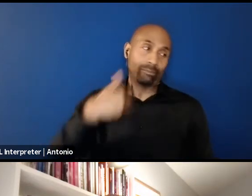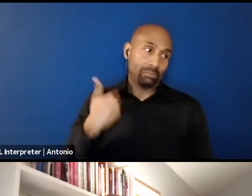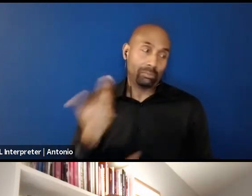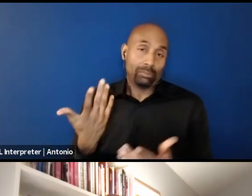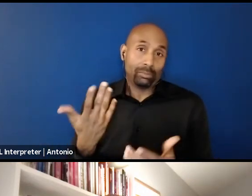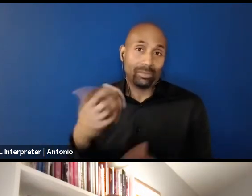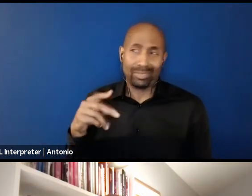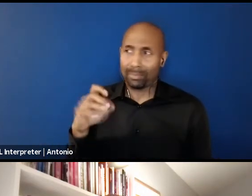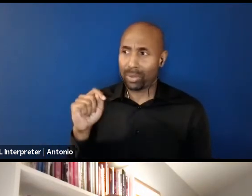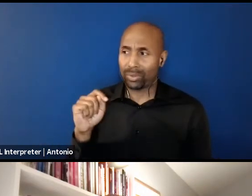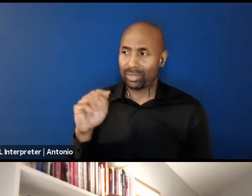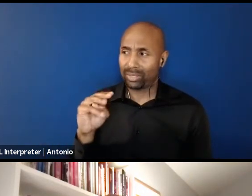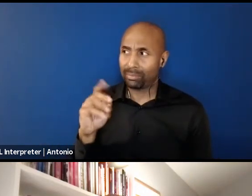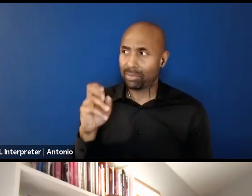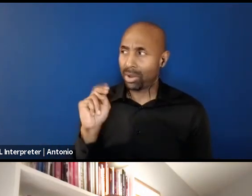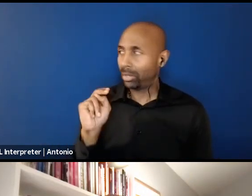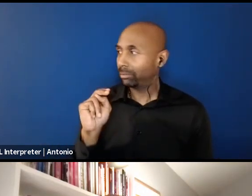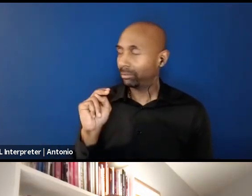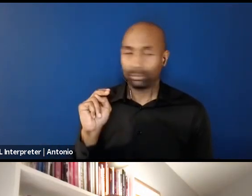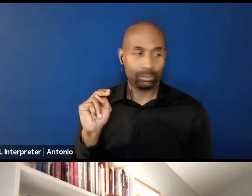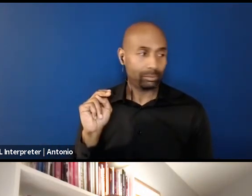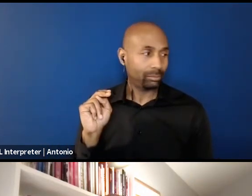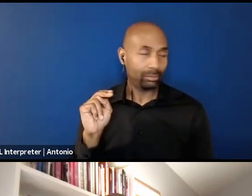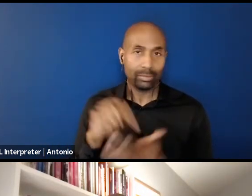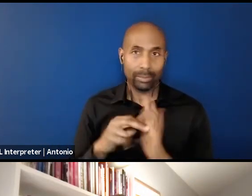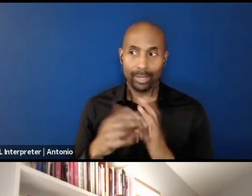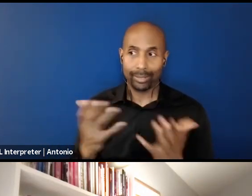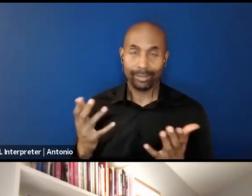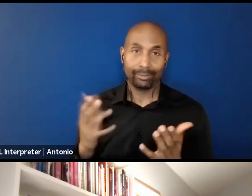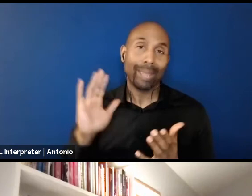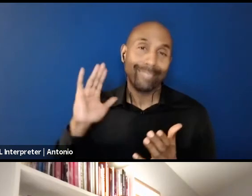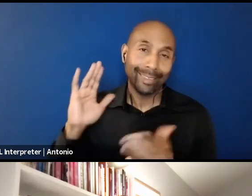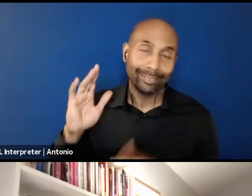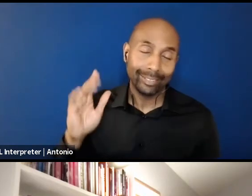what postmodern meant that afternoon, but